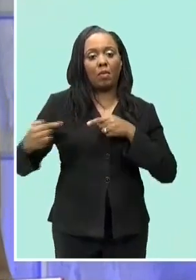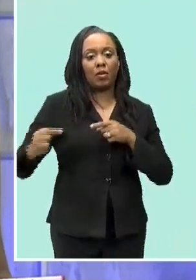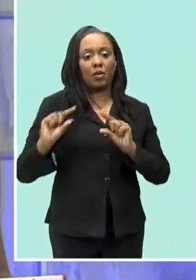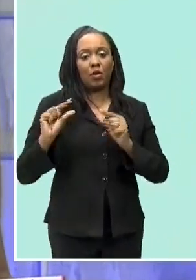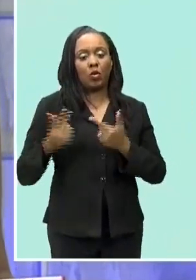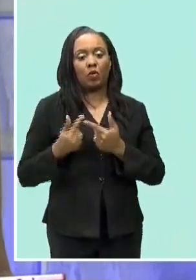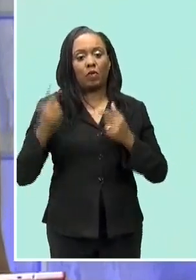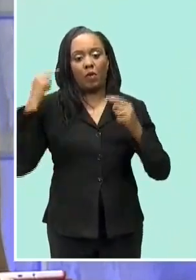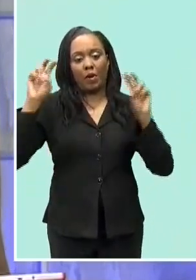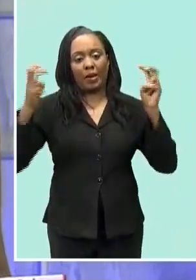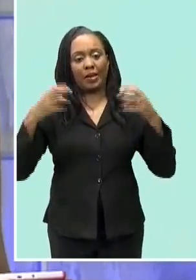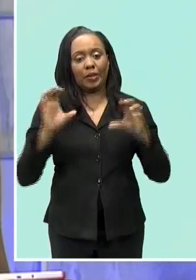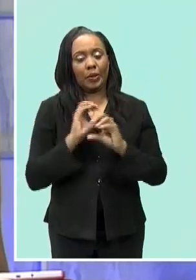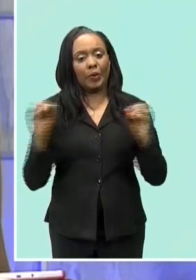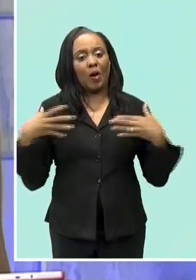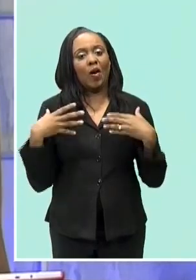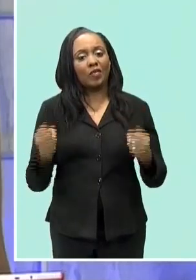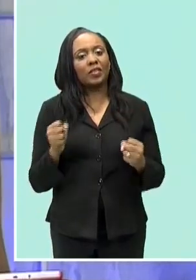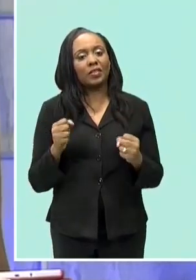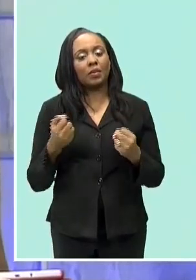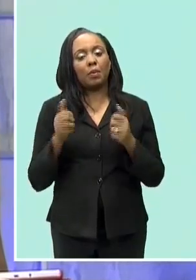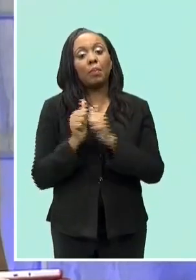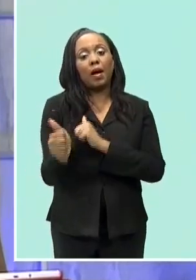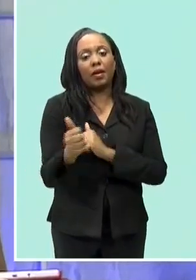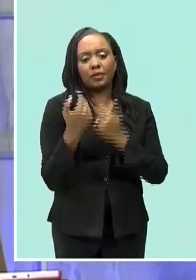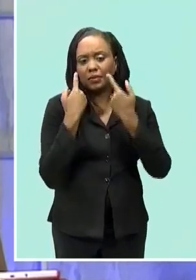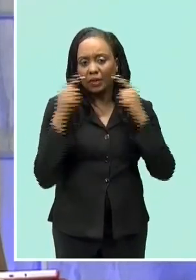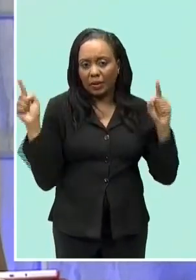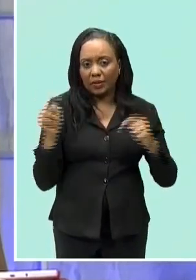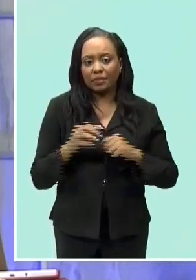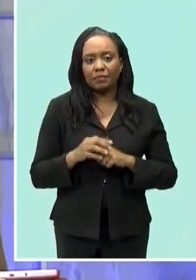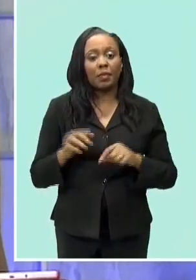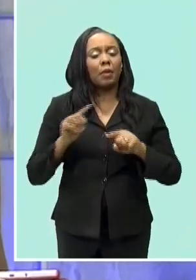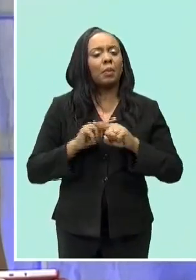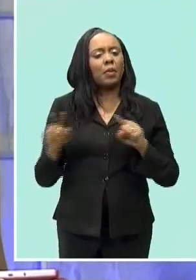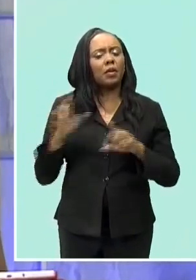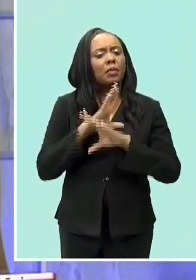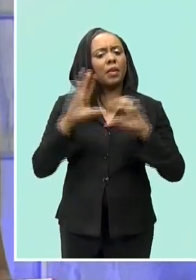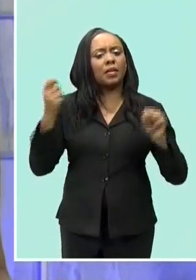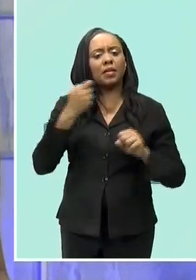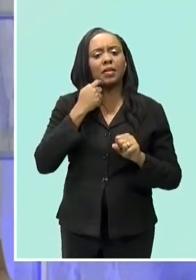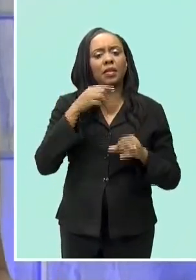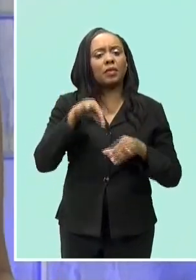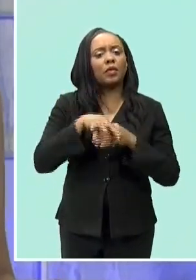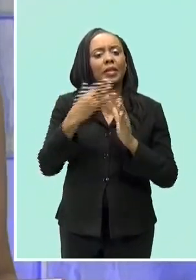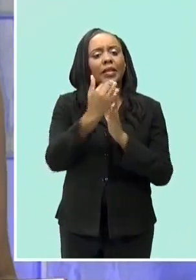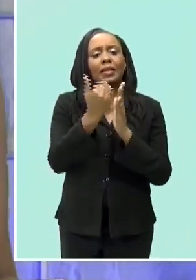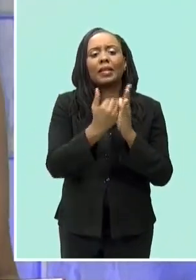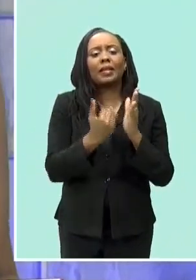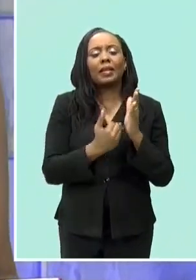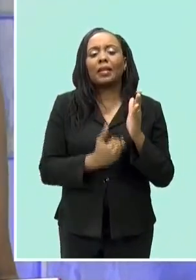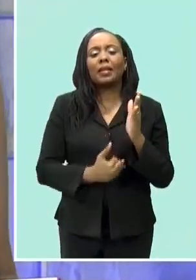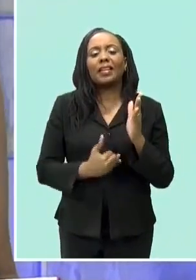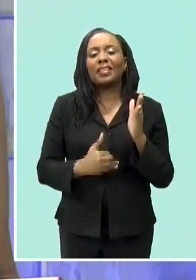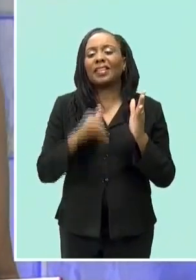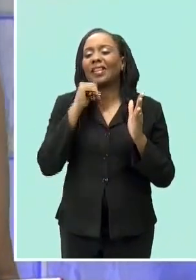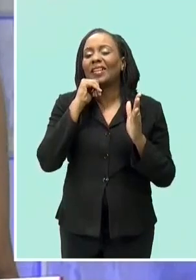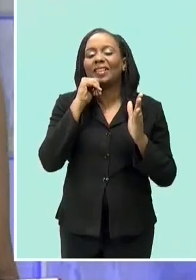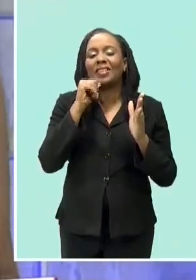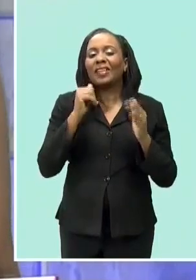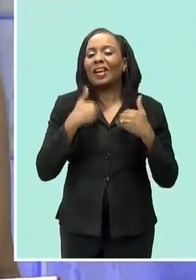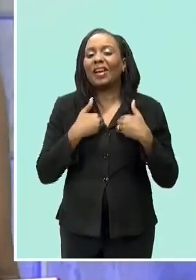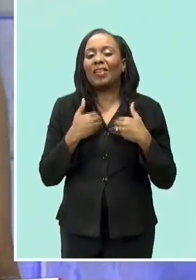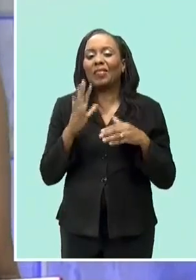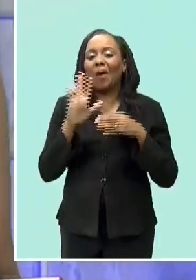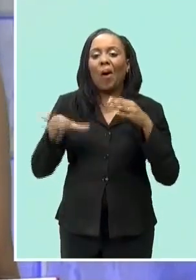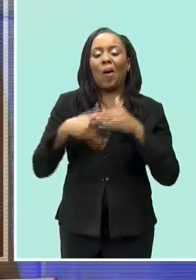passed. President Granger, however, notes that the current voters list is outdated and corrupted, as we hear in this report from